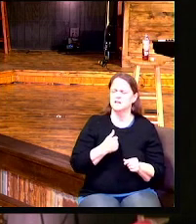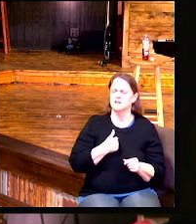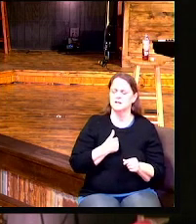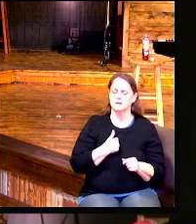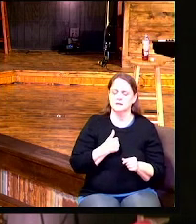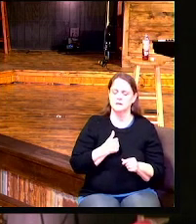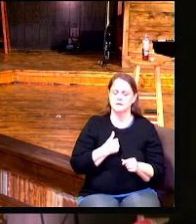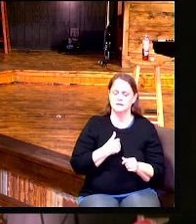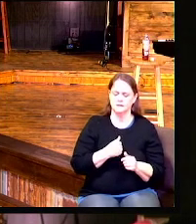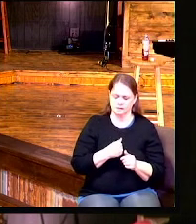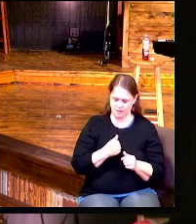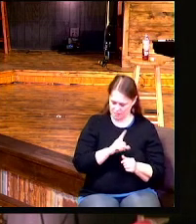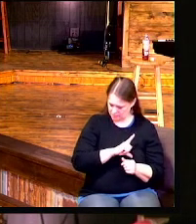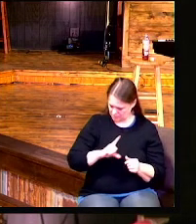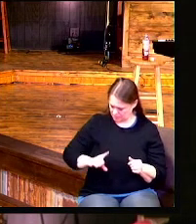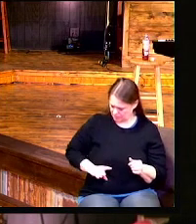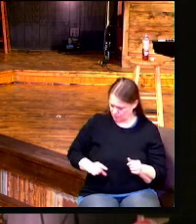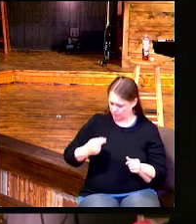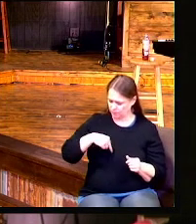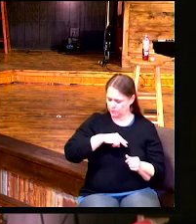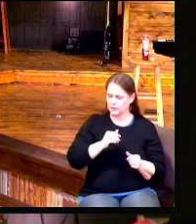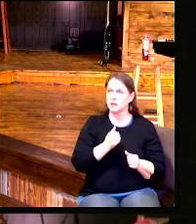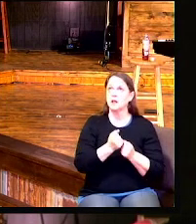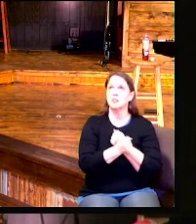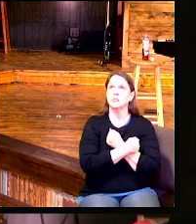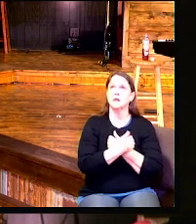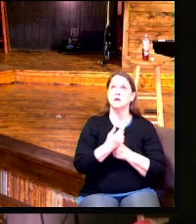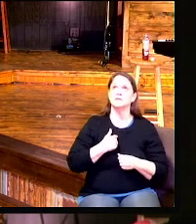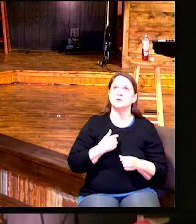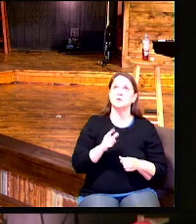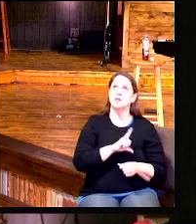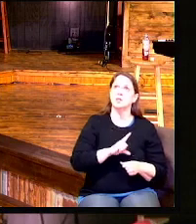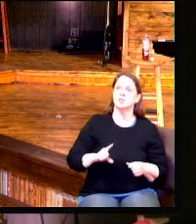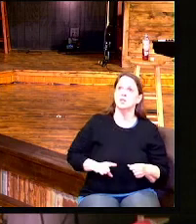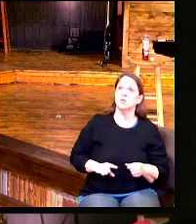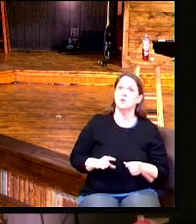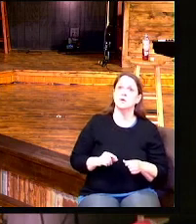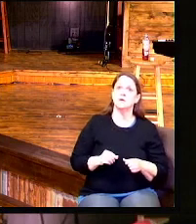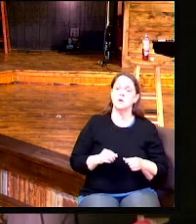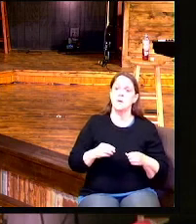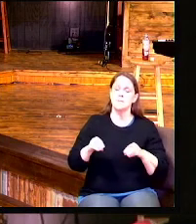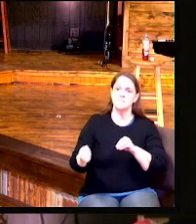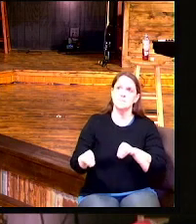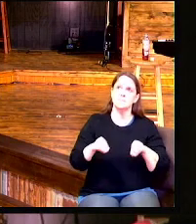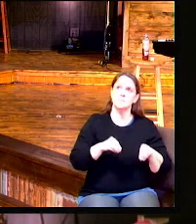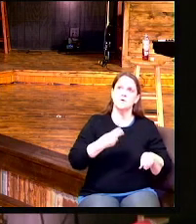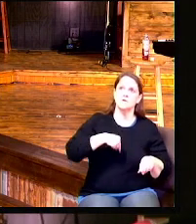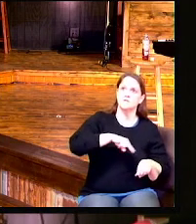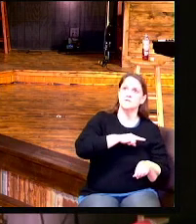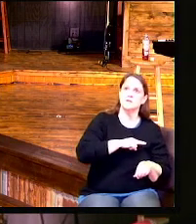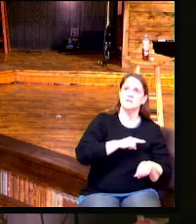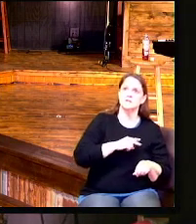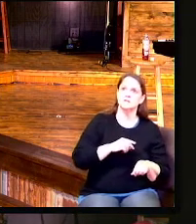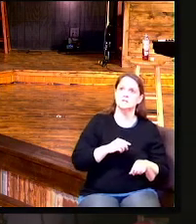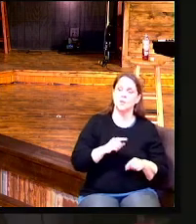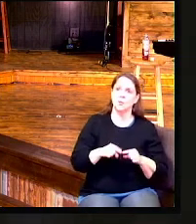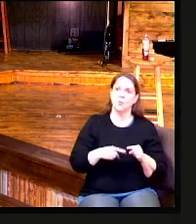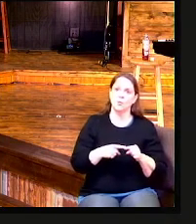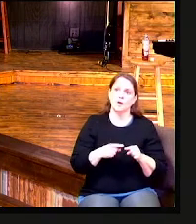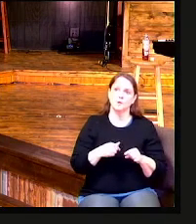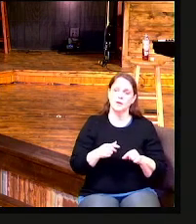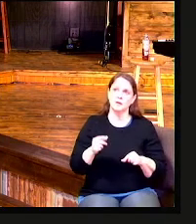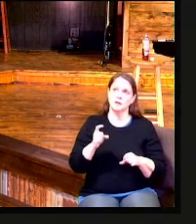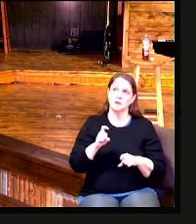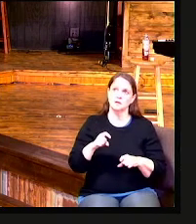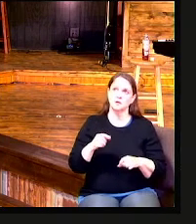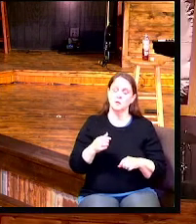to die. So, Lord, we love you for all you do. Lord, continue to move us and to adjust us when we get askew. In